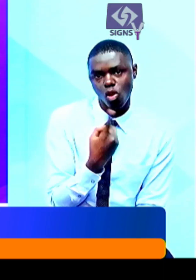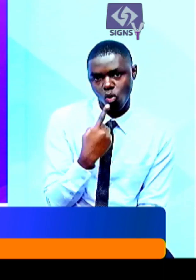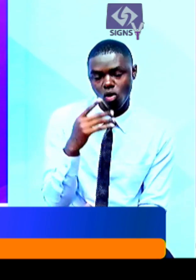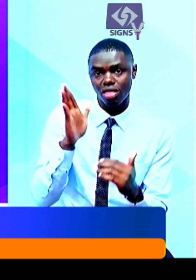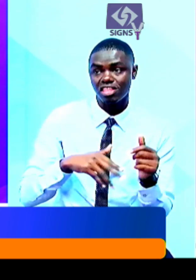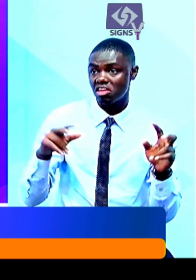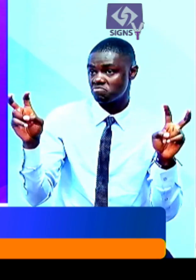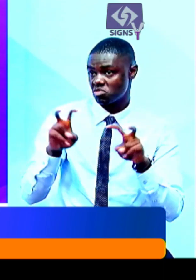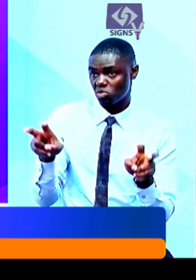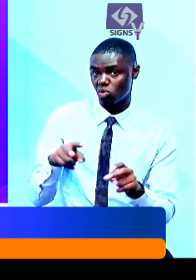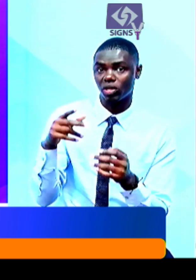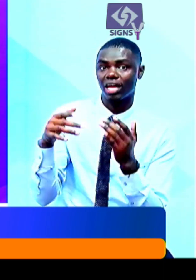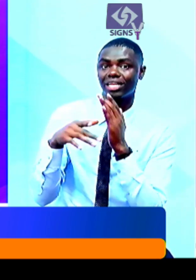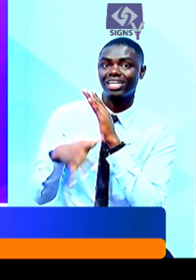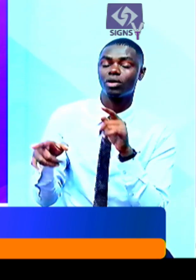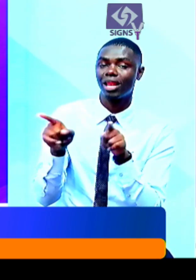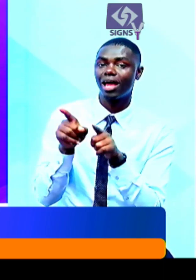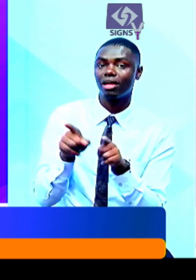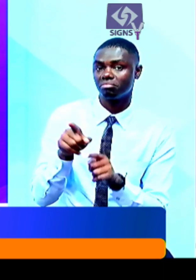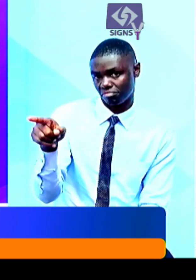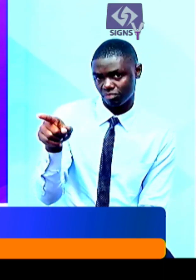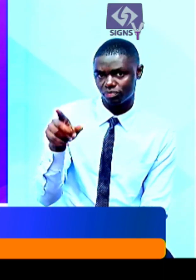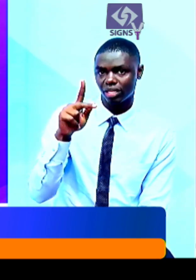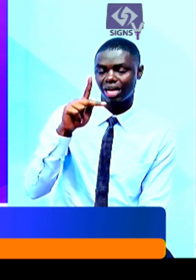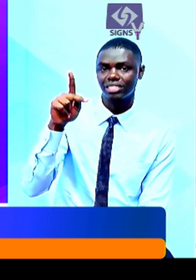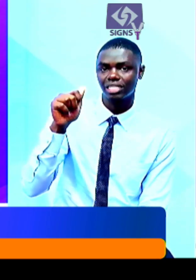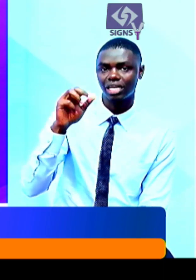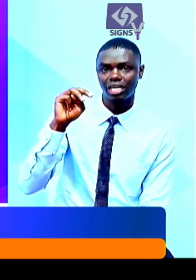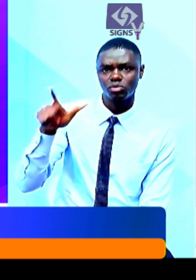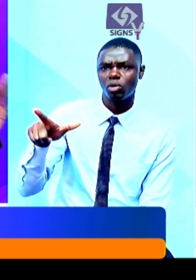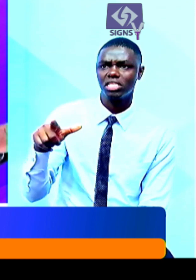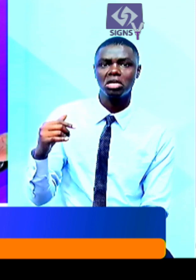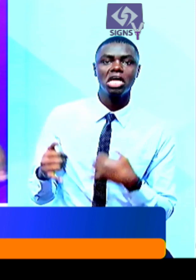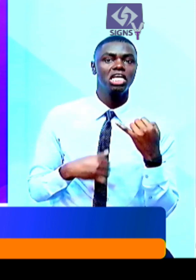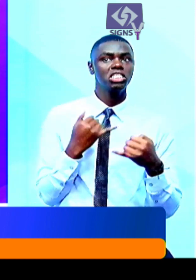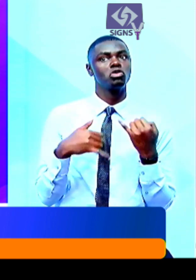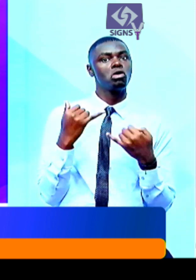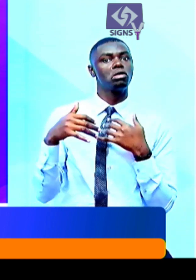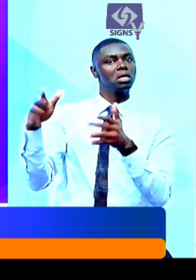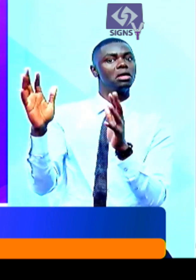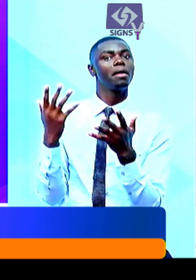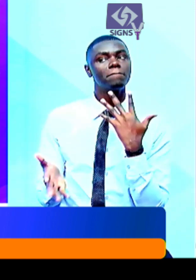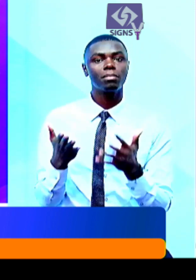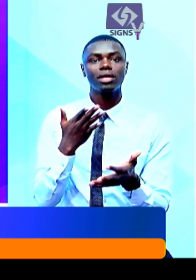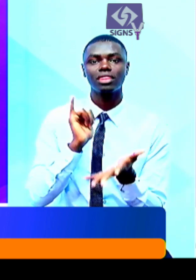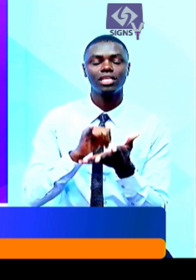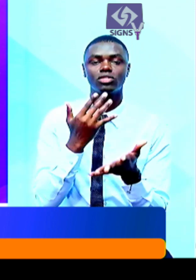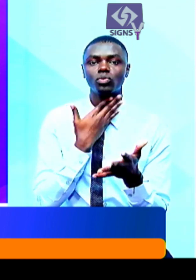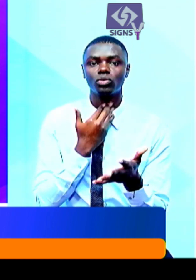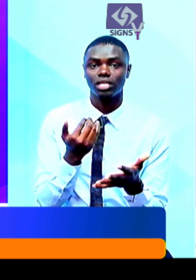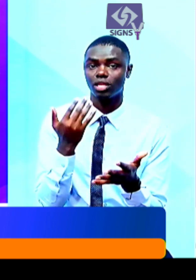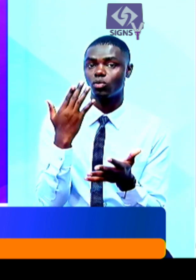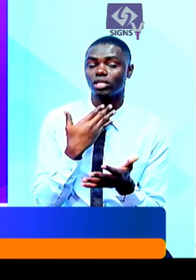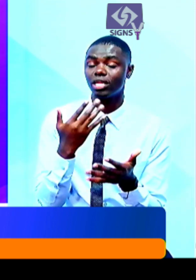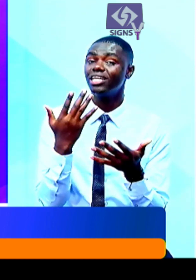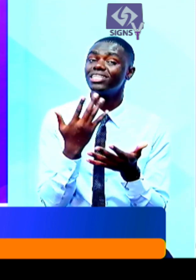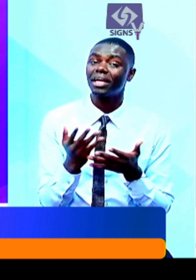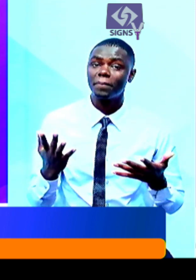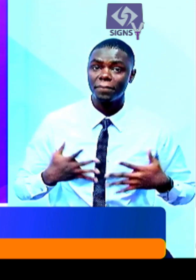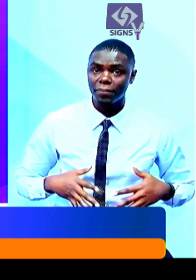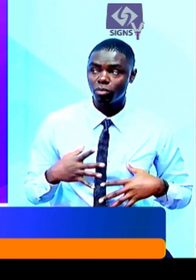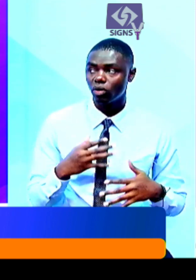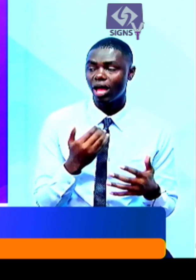at Caswell as a betrayer. Caswell is really enjoying being an ODM. Let him enjoy. Maybe that's what he wanted. You know, sometimes people have what's called poverty